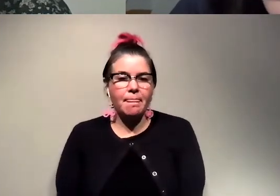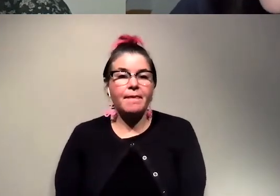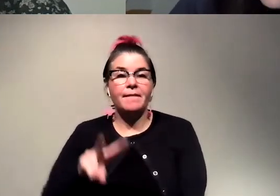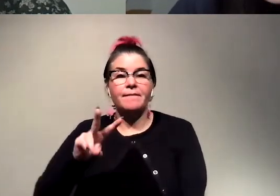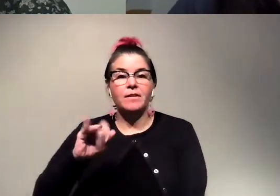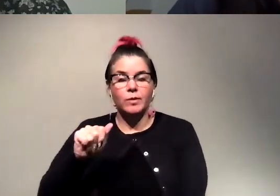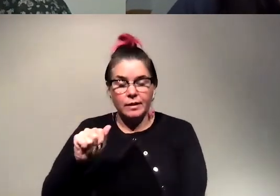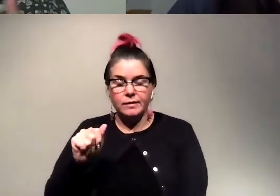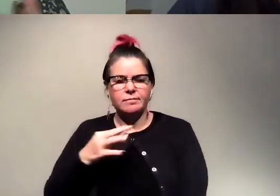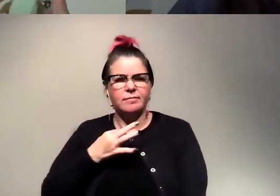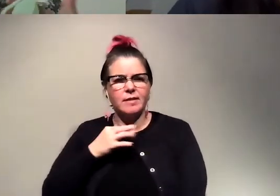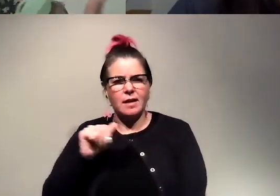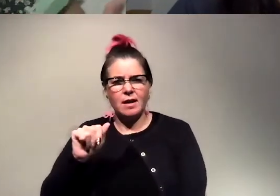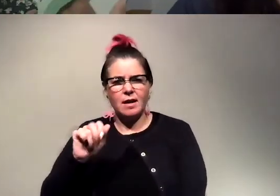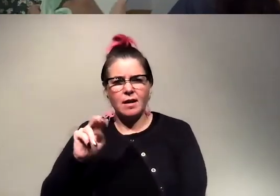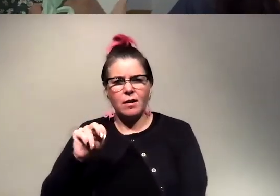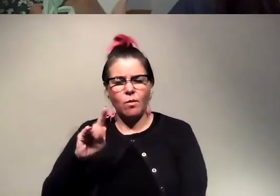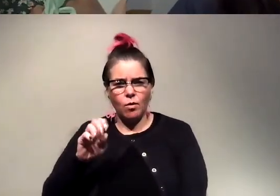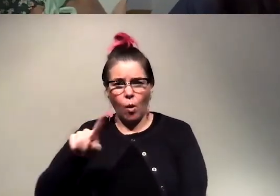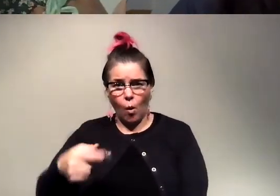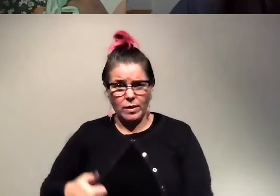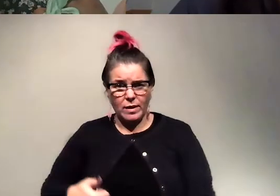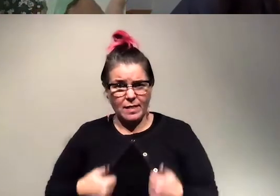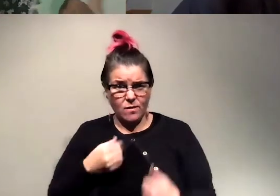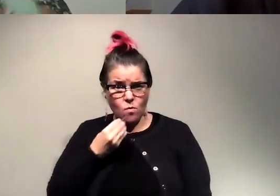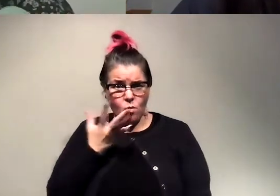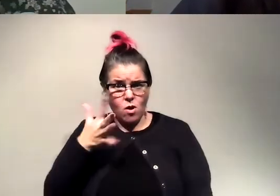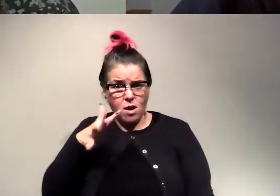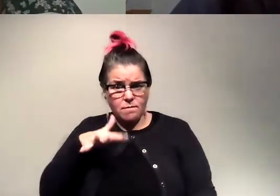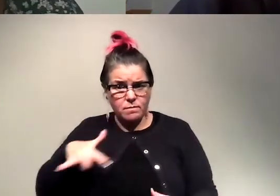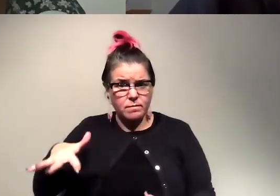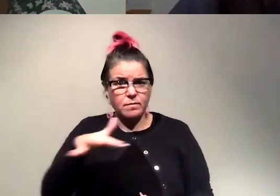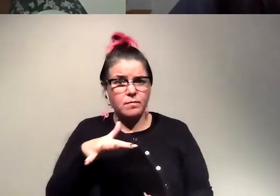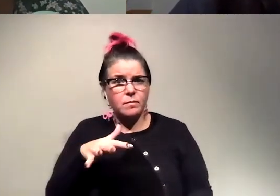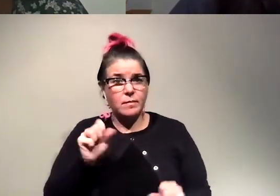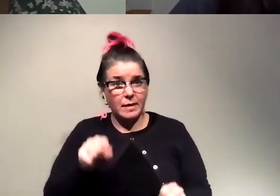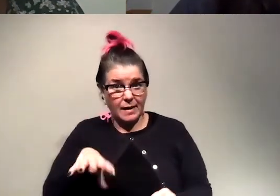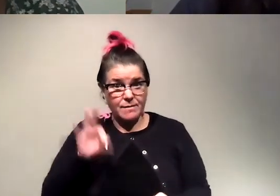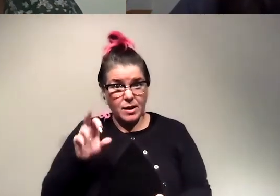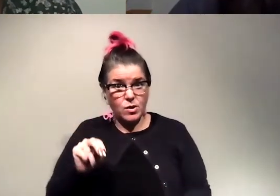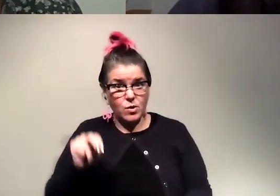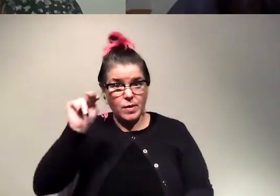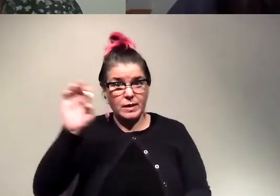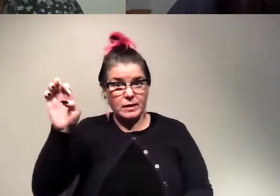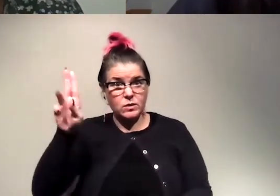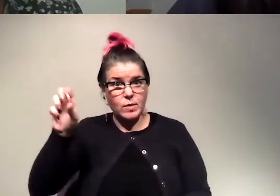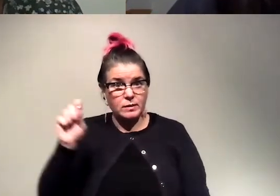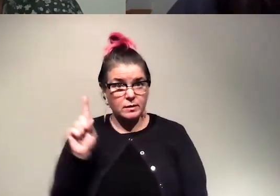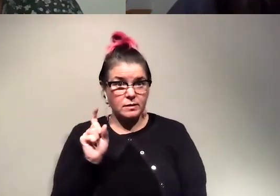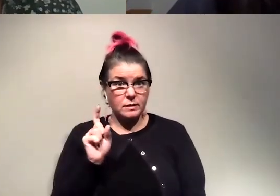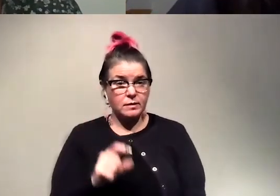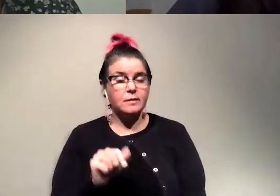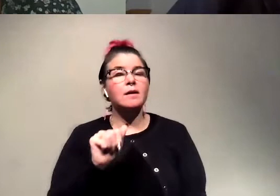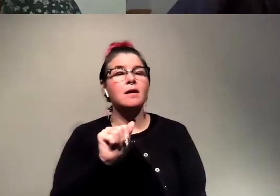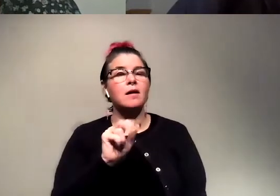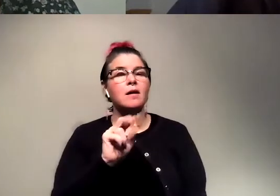know, do anoles only live in warm climates, and can we find them in the northeast of the US? So anoles